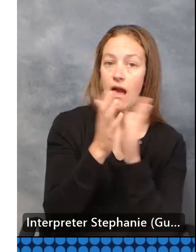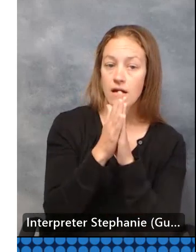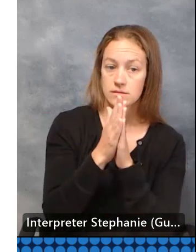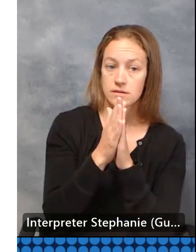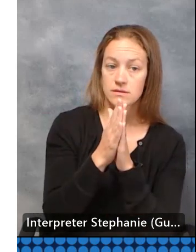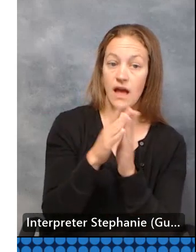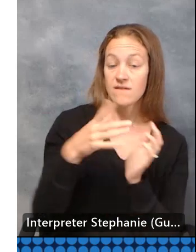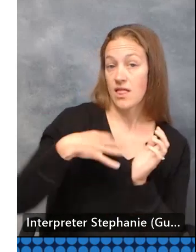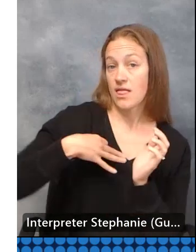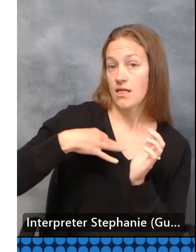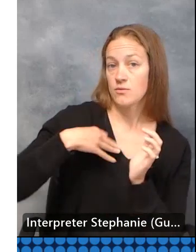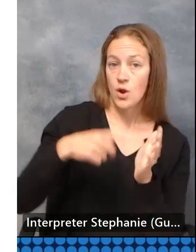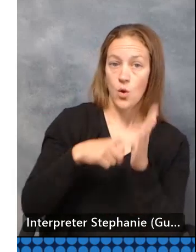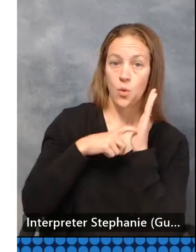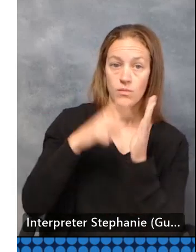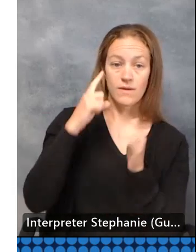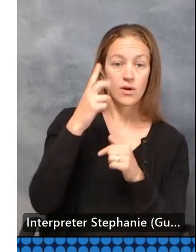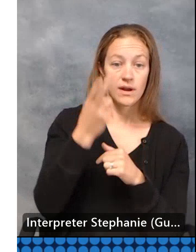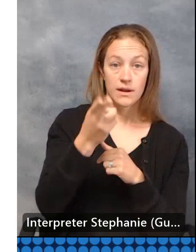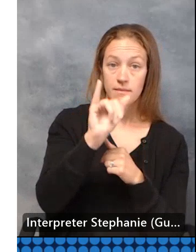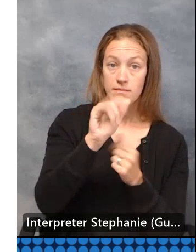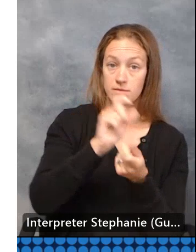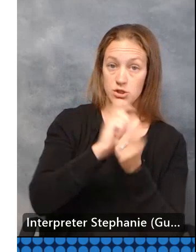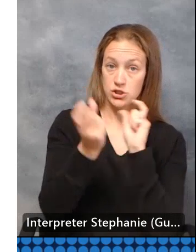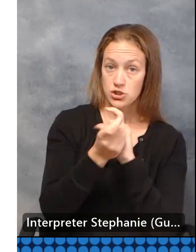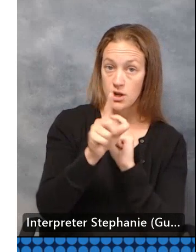eligibility requirements for a hearing impairment changed?